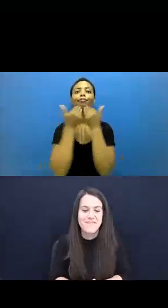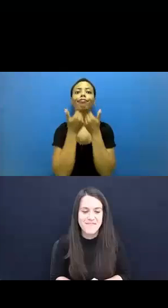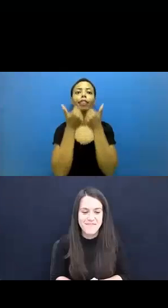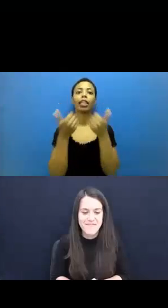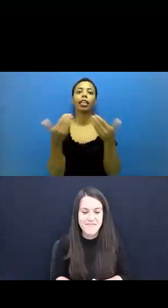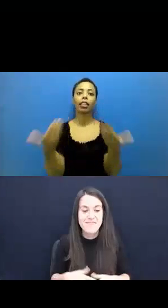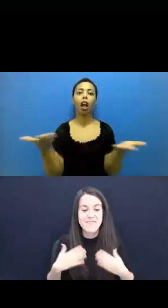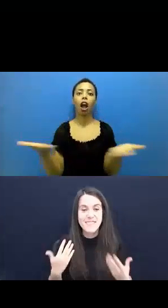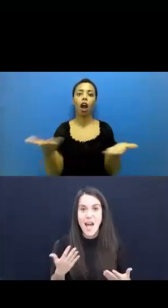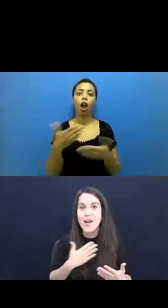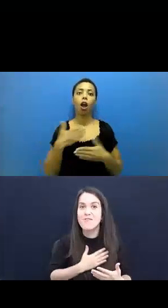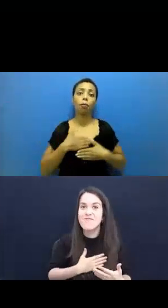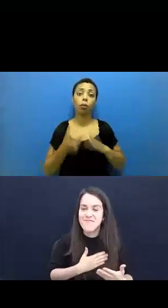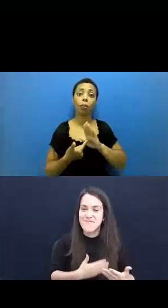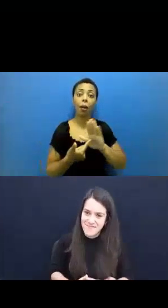on the word to Rita and Russ.